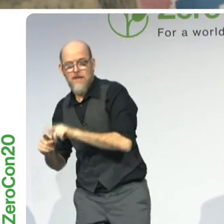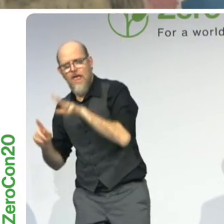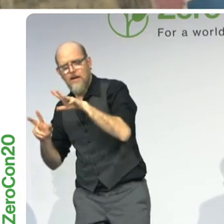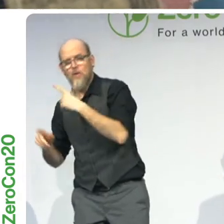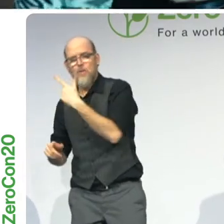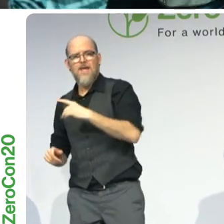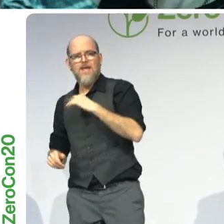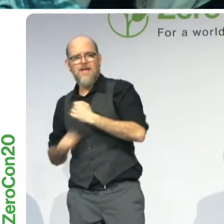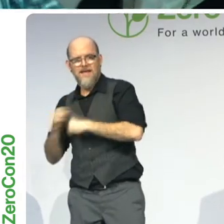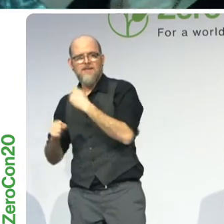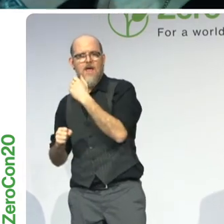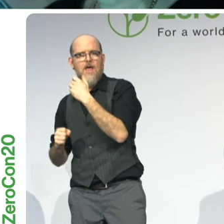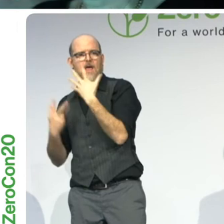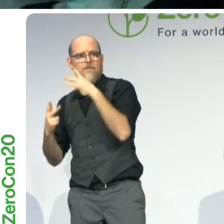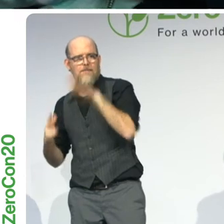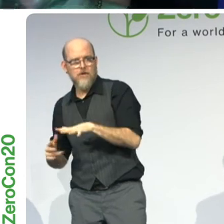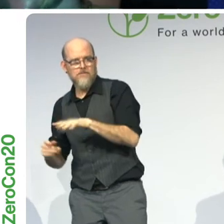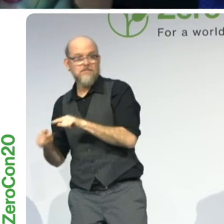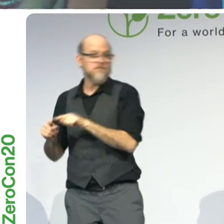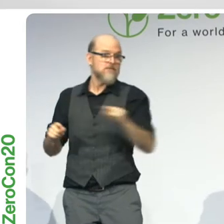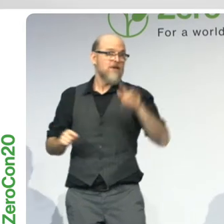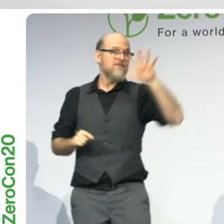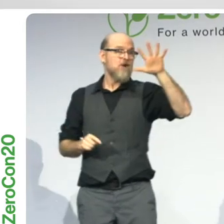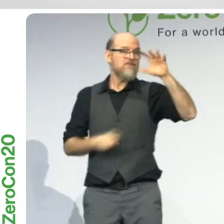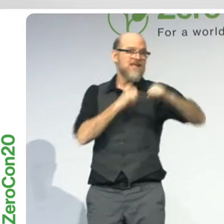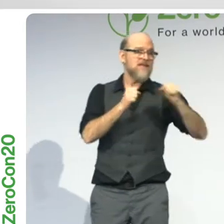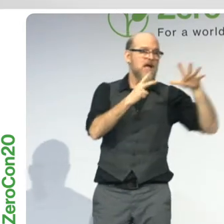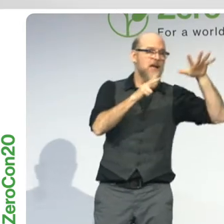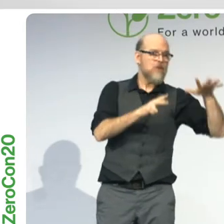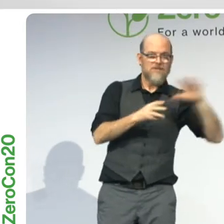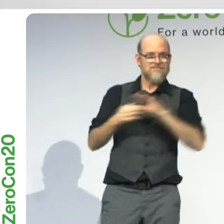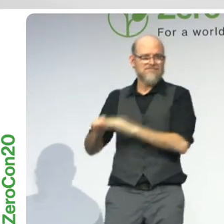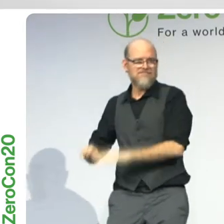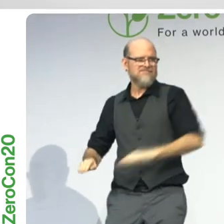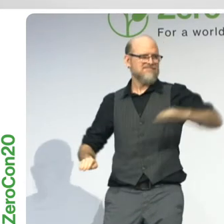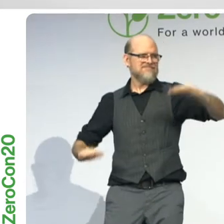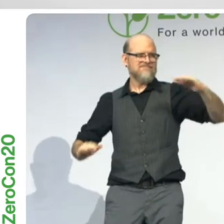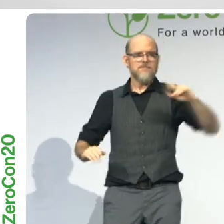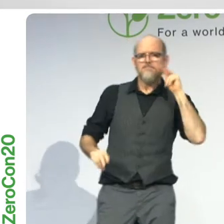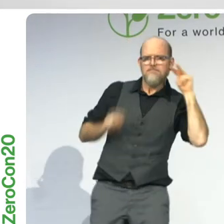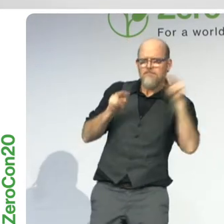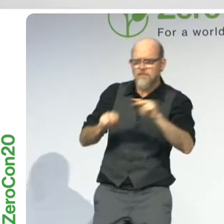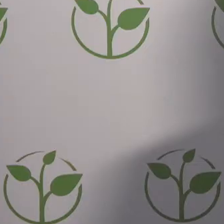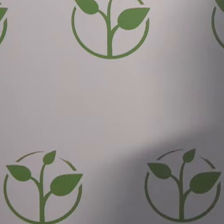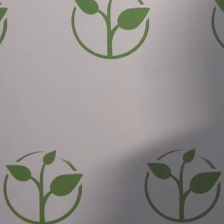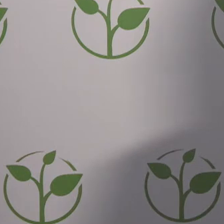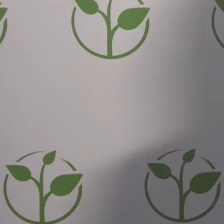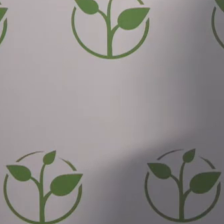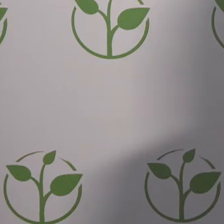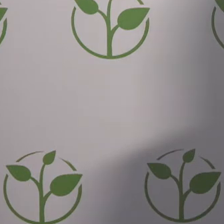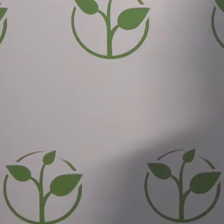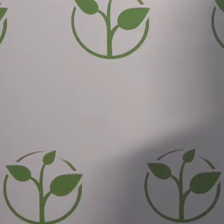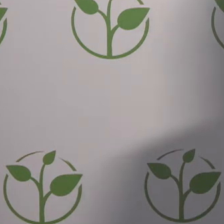access to early childhood care and education based on the needs of the child and the preschool. On behalf